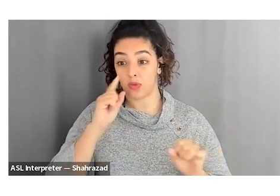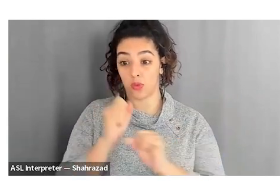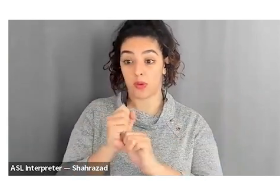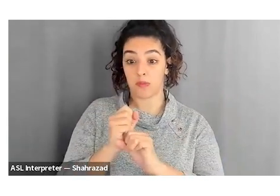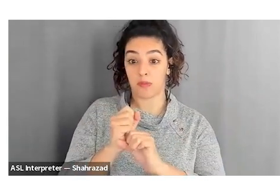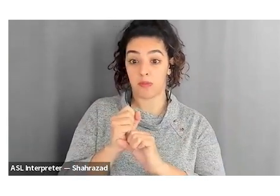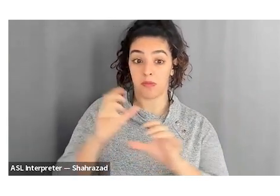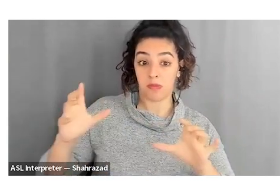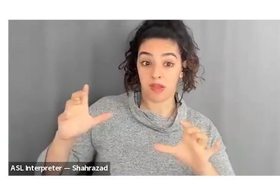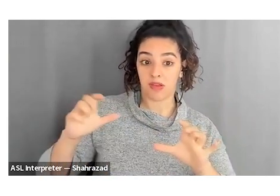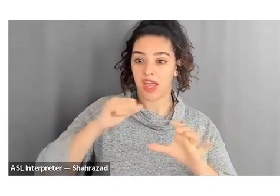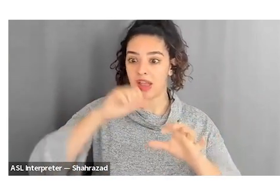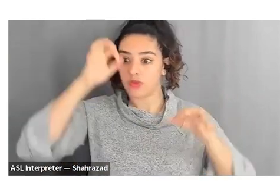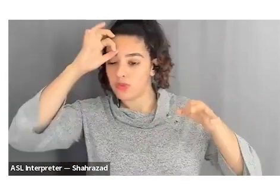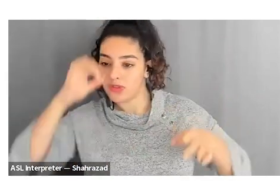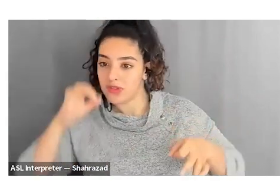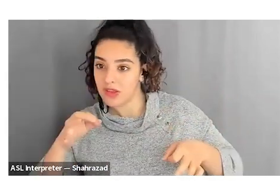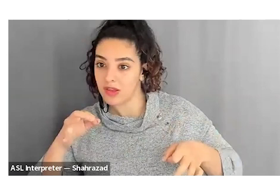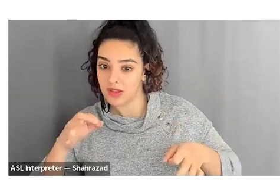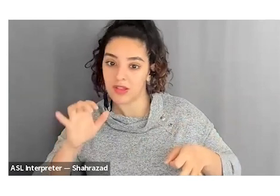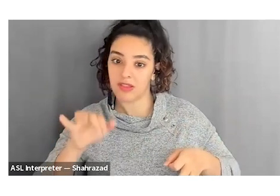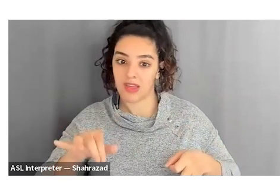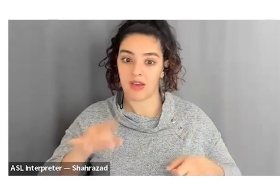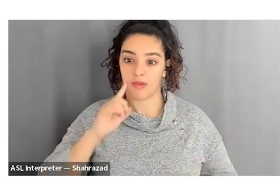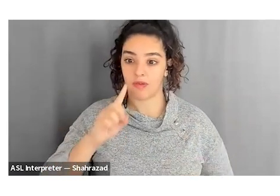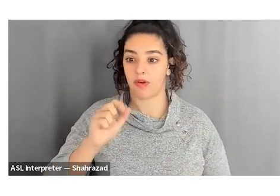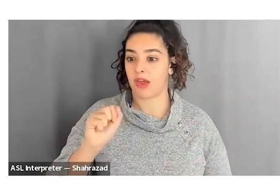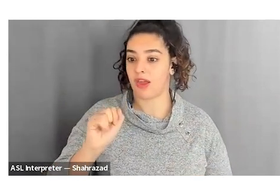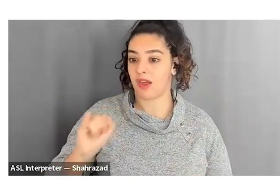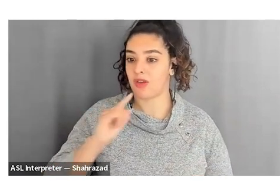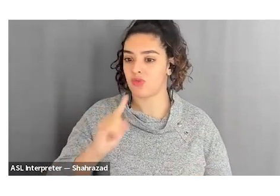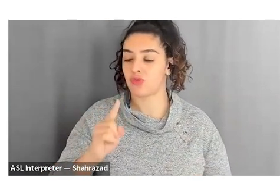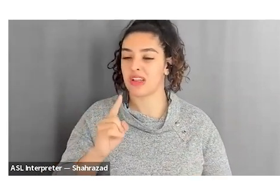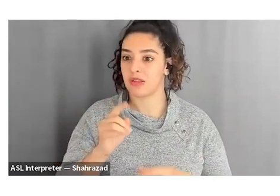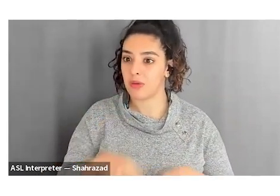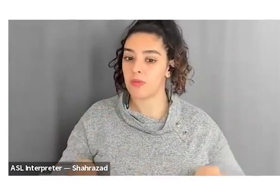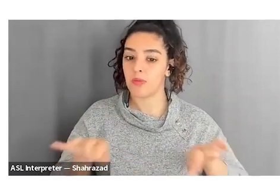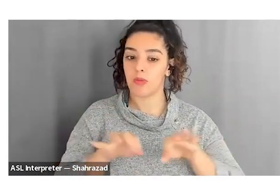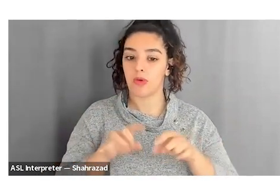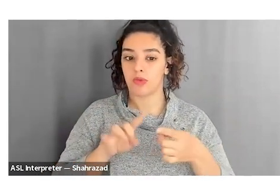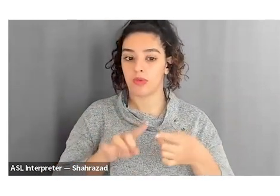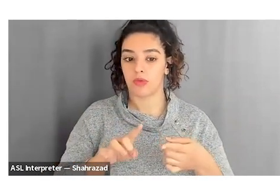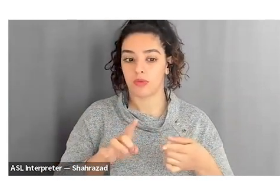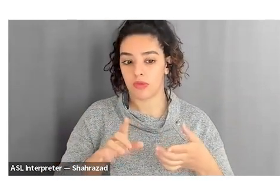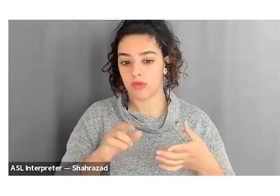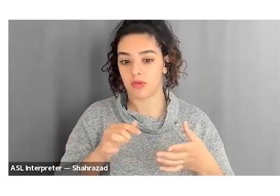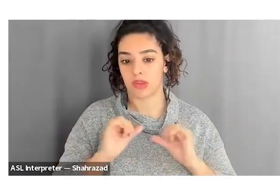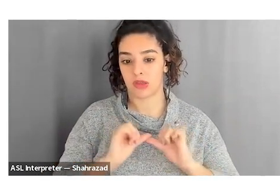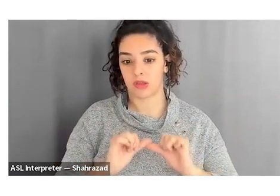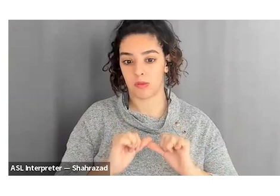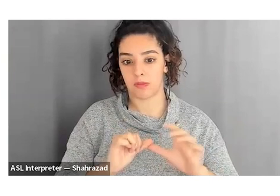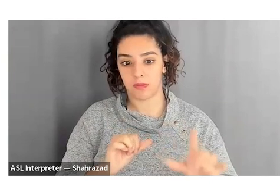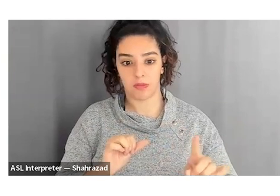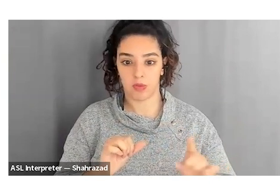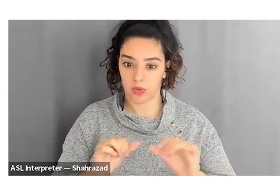not to lose hope and sight of anything. I think it's really, really important to keep dreaming, keep imagining, and keep